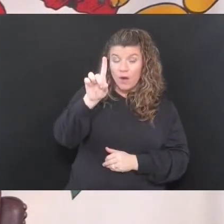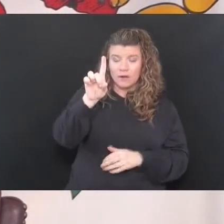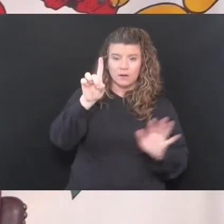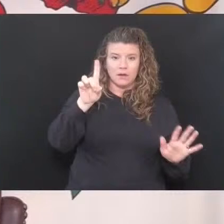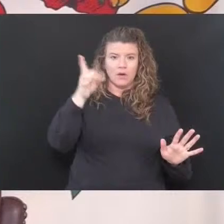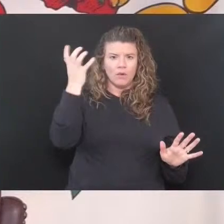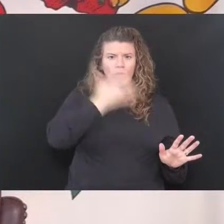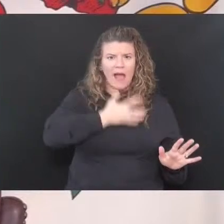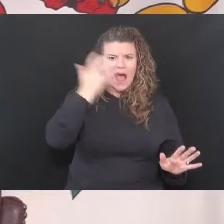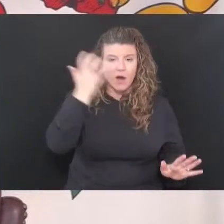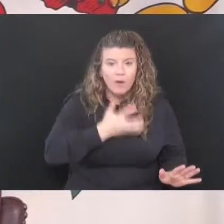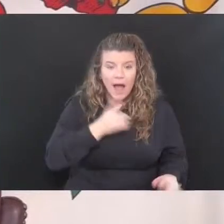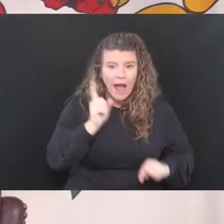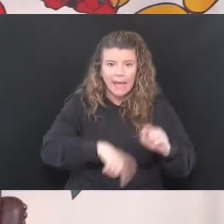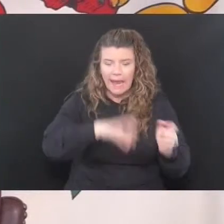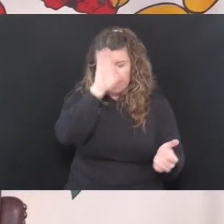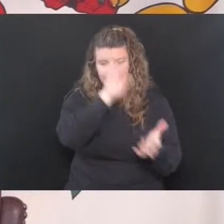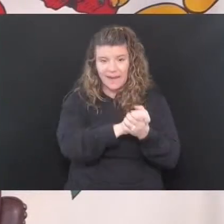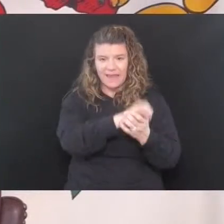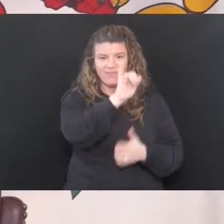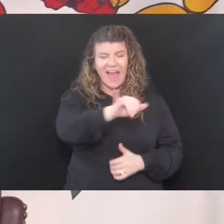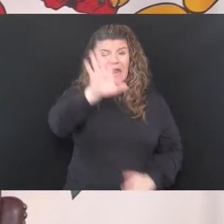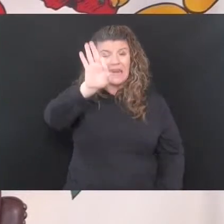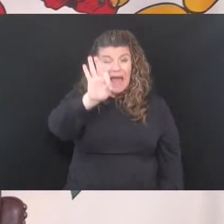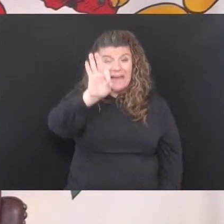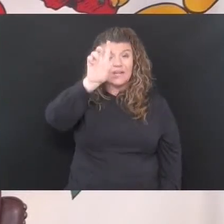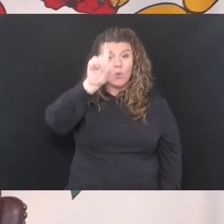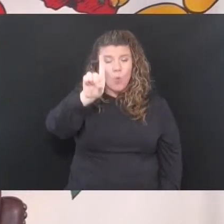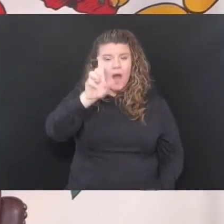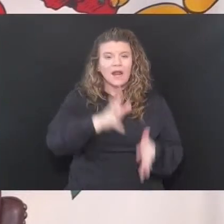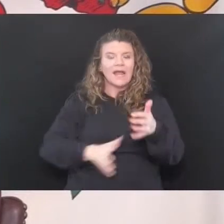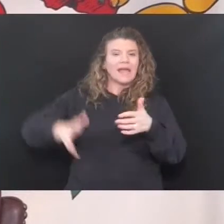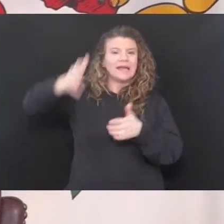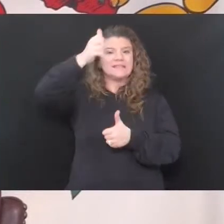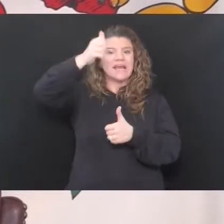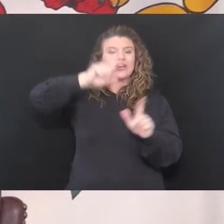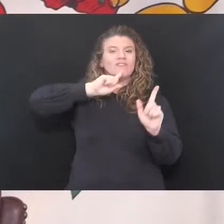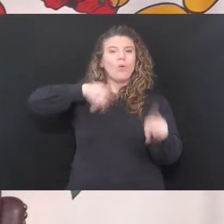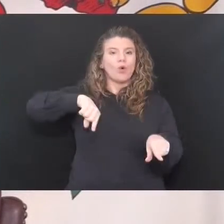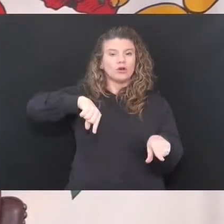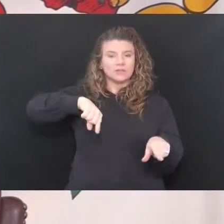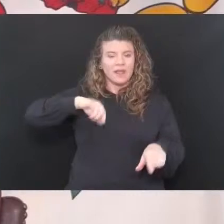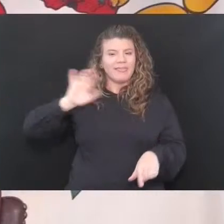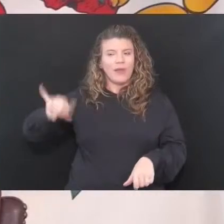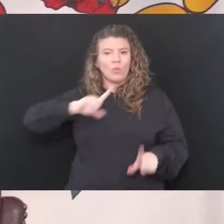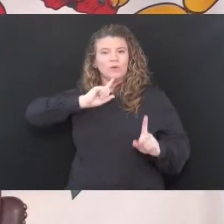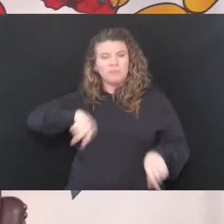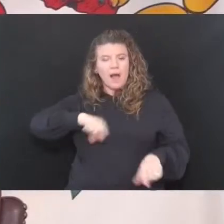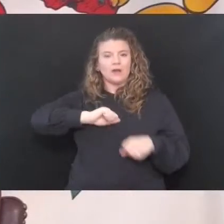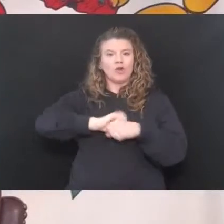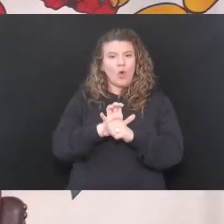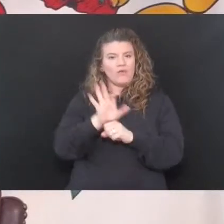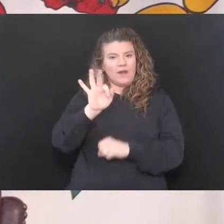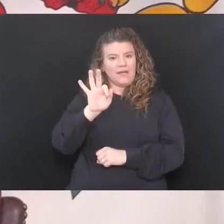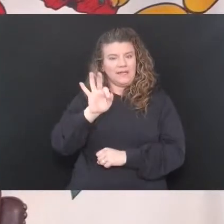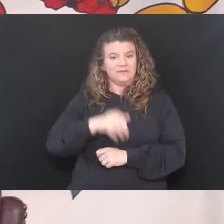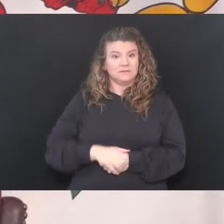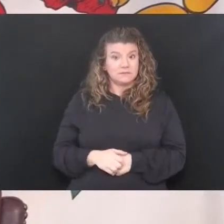I would have never believed it, 91 executive orders to respond to the COVID-19